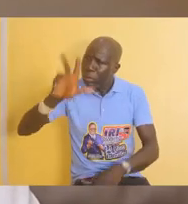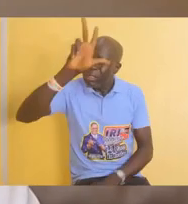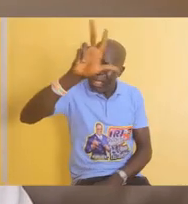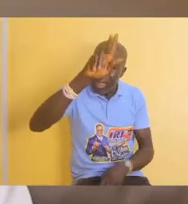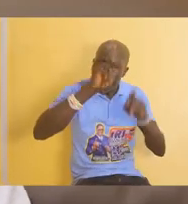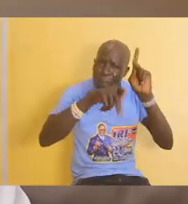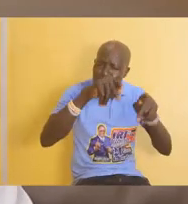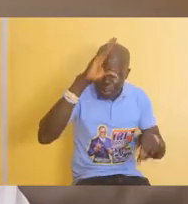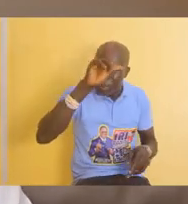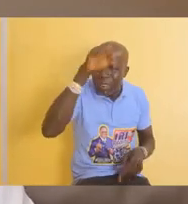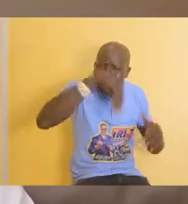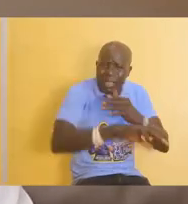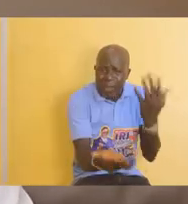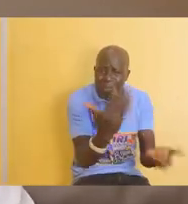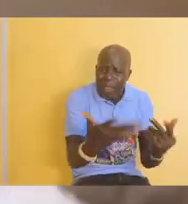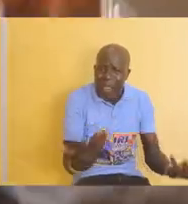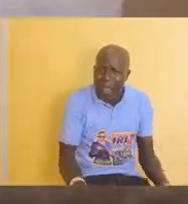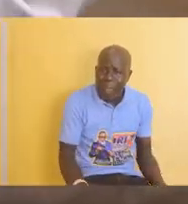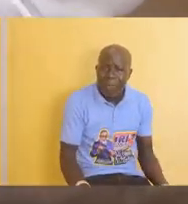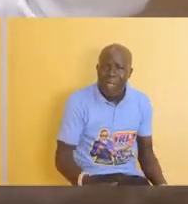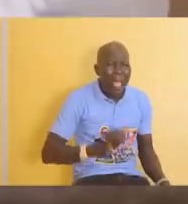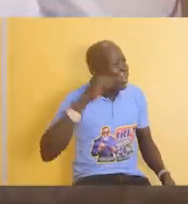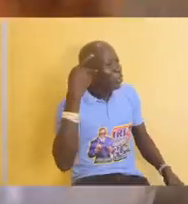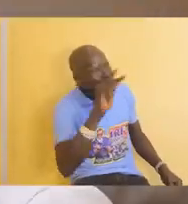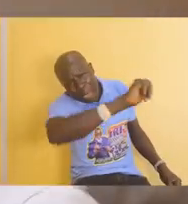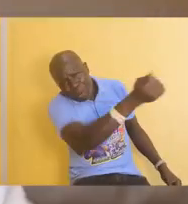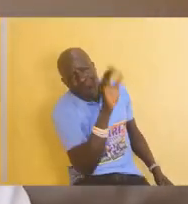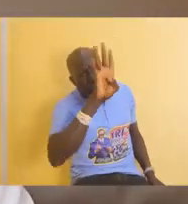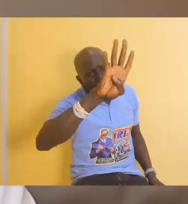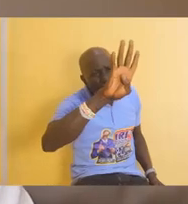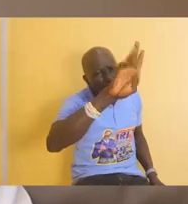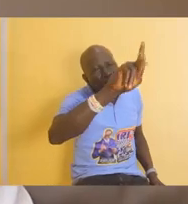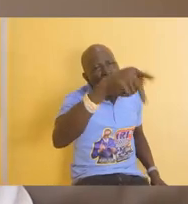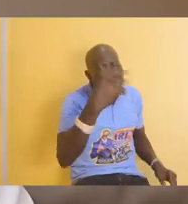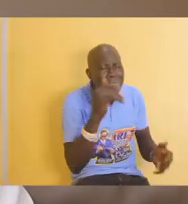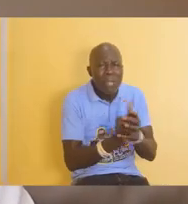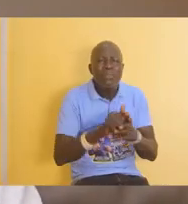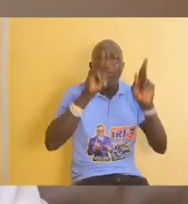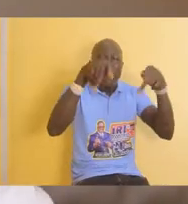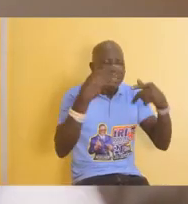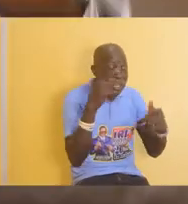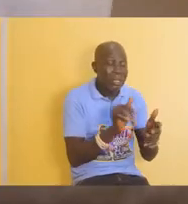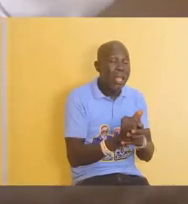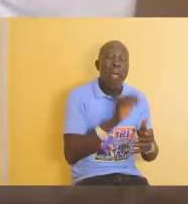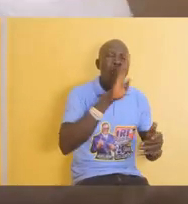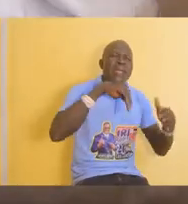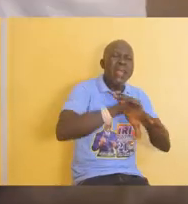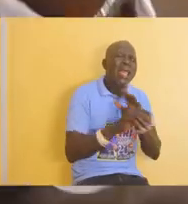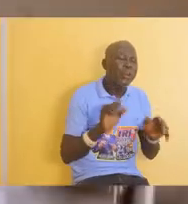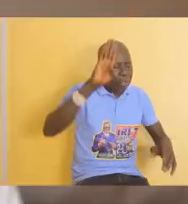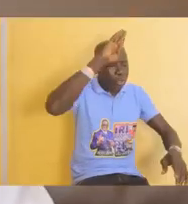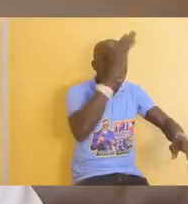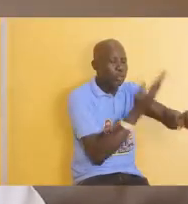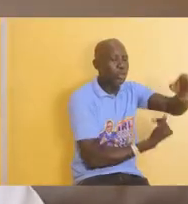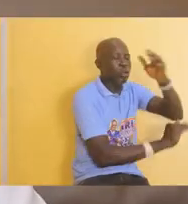said, is it not three men that were in the fire? I can see the fourth person. The appearance